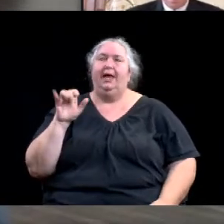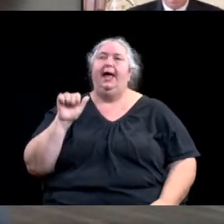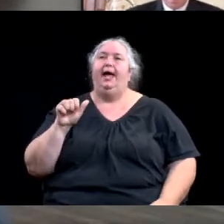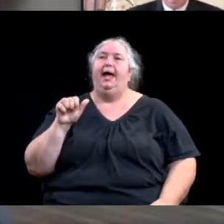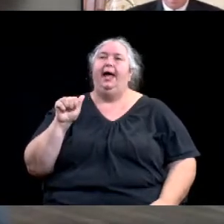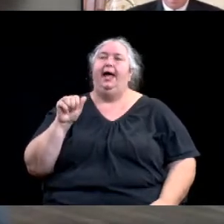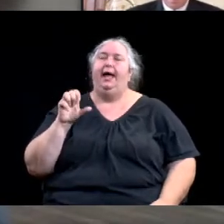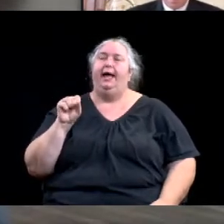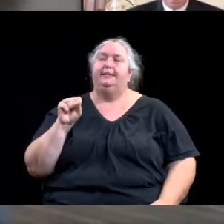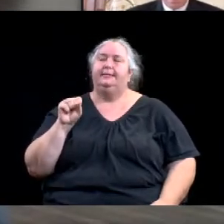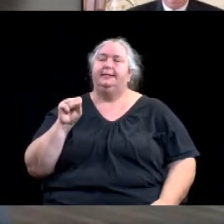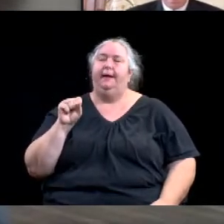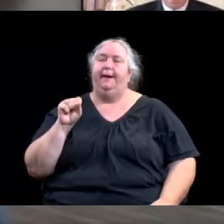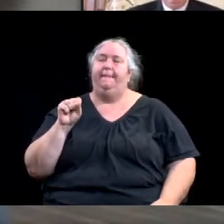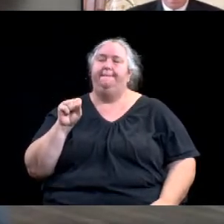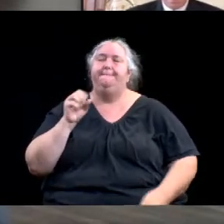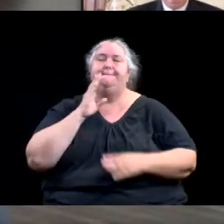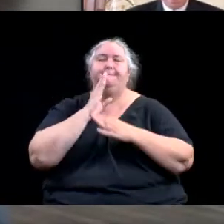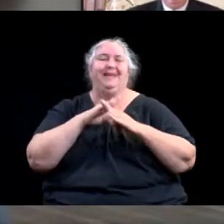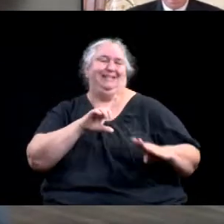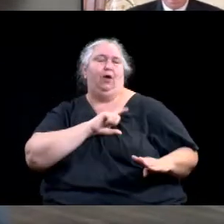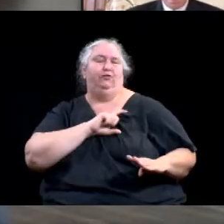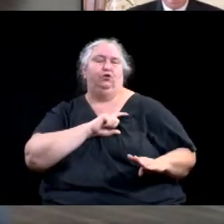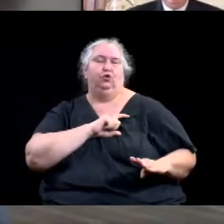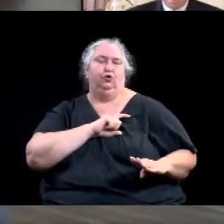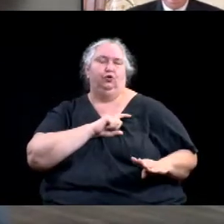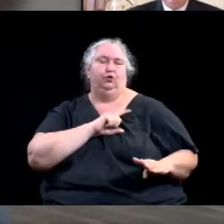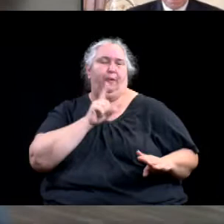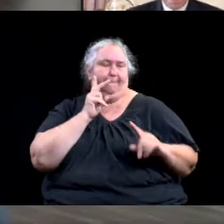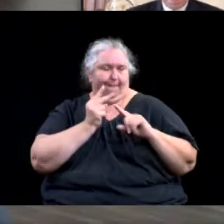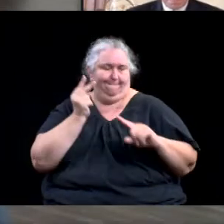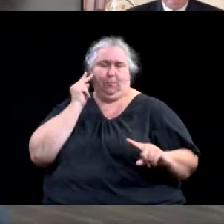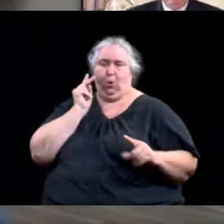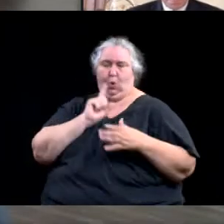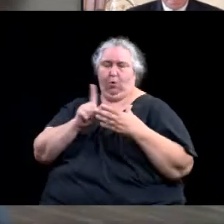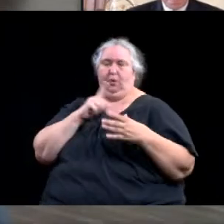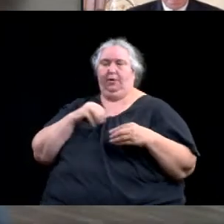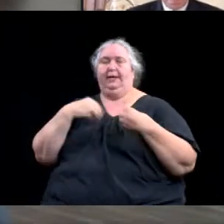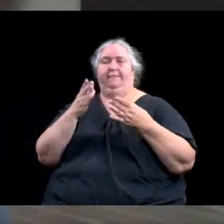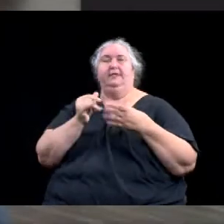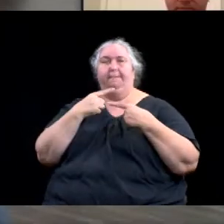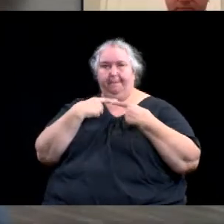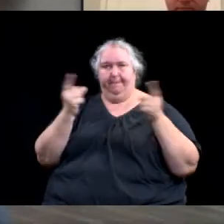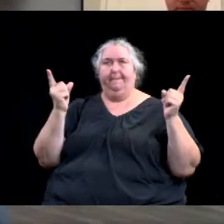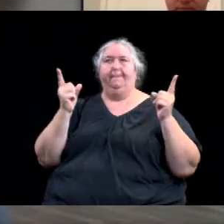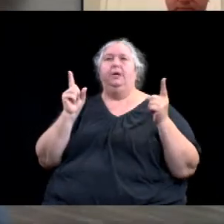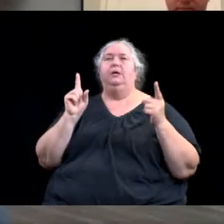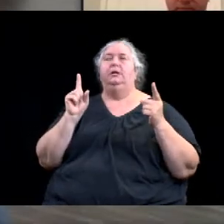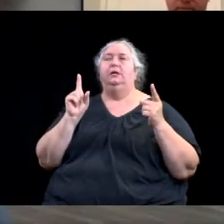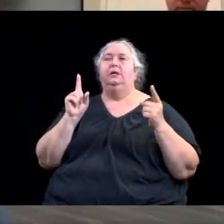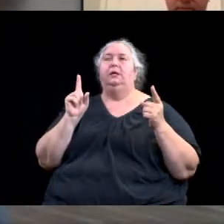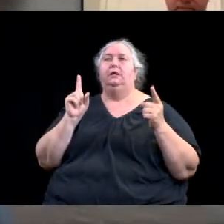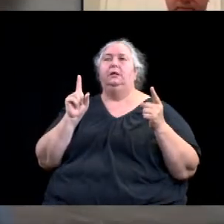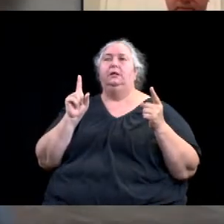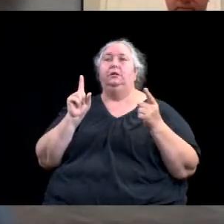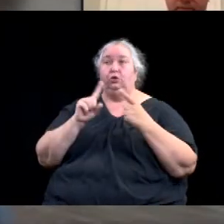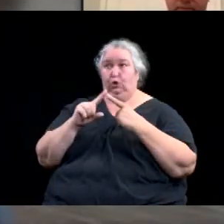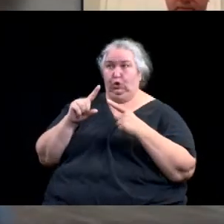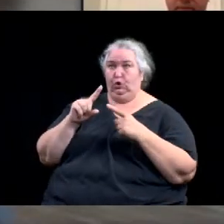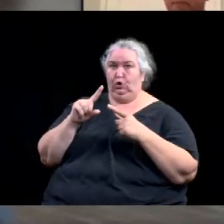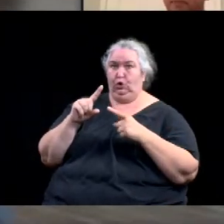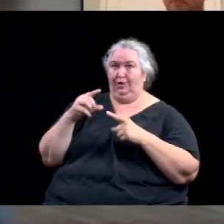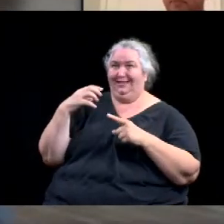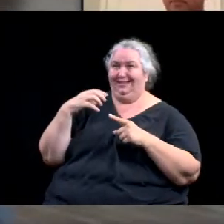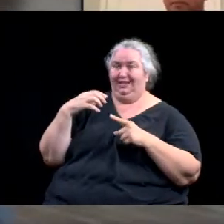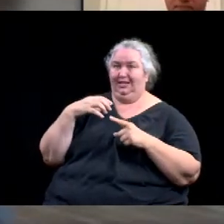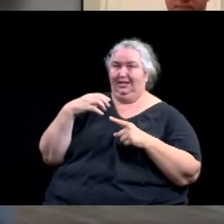our chief, Dr. Cheryl Victorian, who will receive this remotely. I,